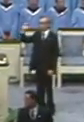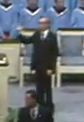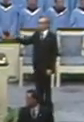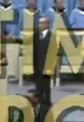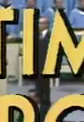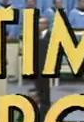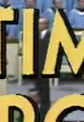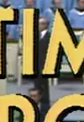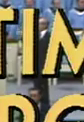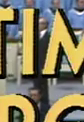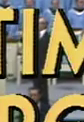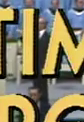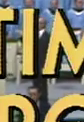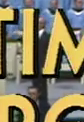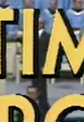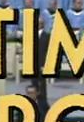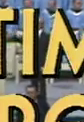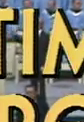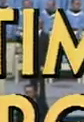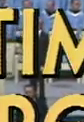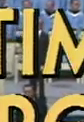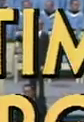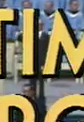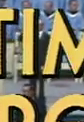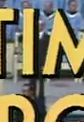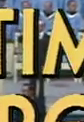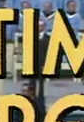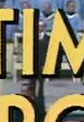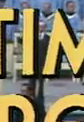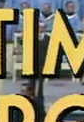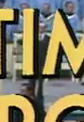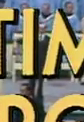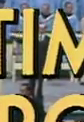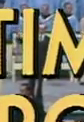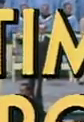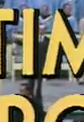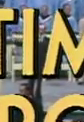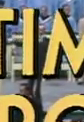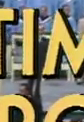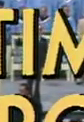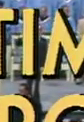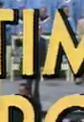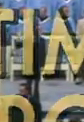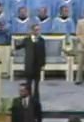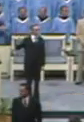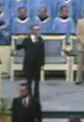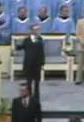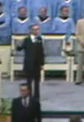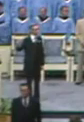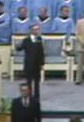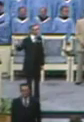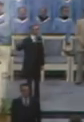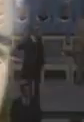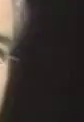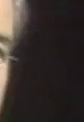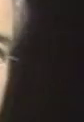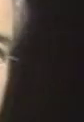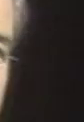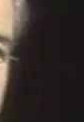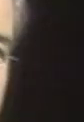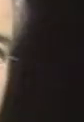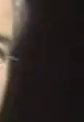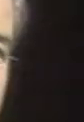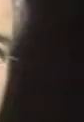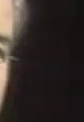You have been watching the Old Time Gospel Hour, originating from the Thomas Road Baptist Church in Lynchburg, Virginia. Amen. If you would